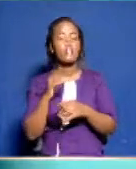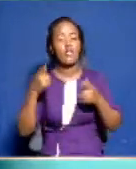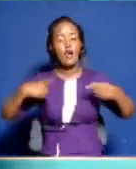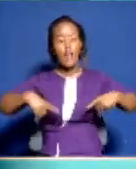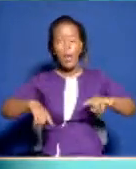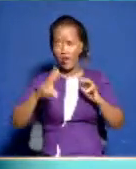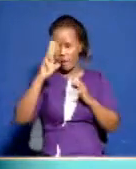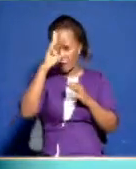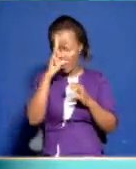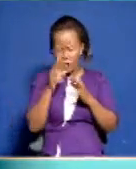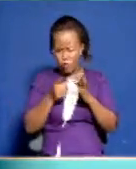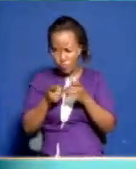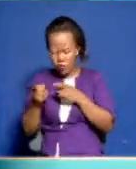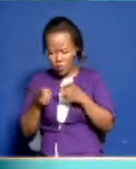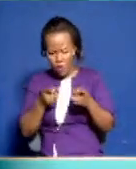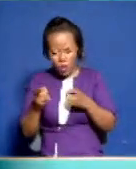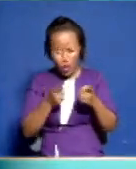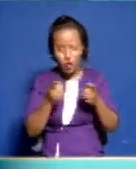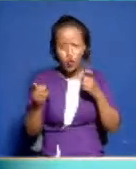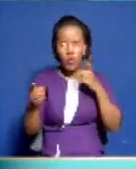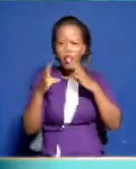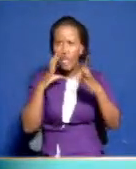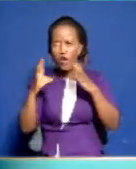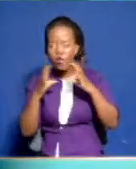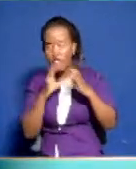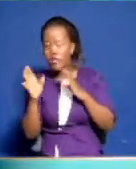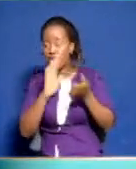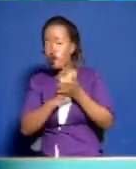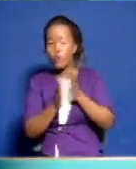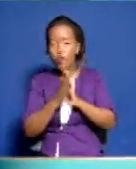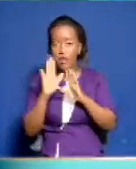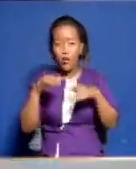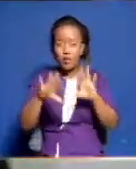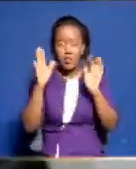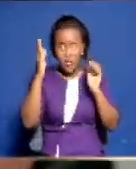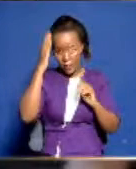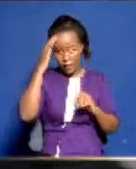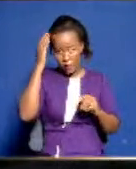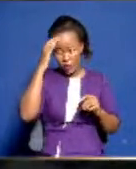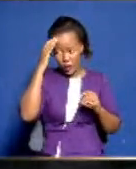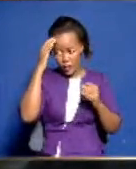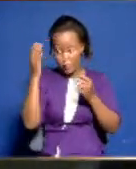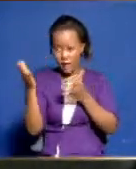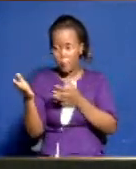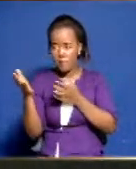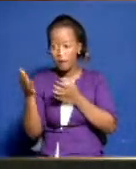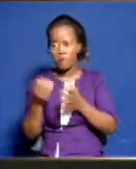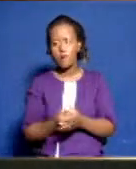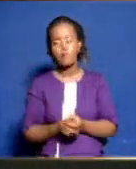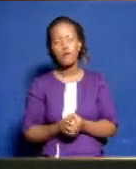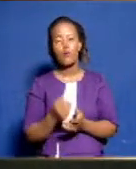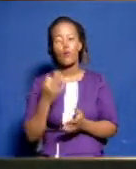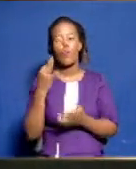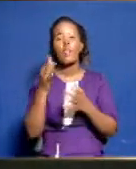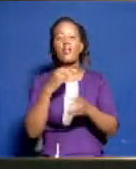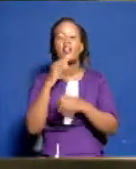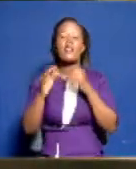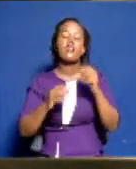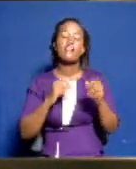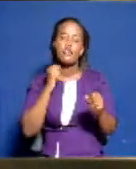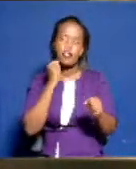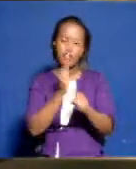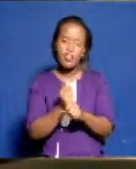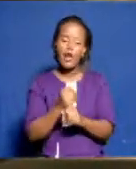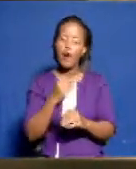to monitor their conversations without their knowledge. Take a look. The 3-year operation has led to arrests